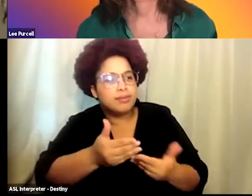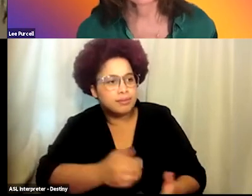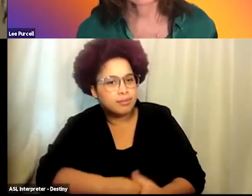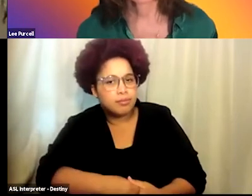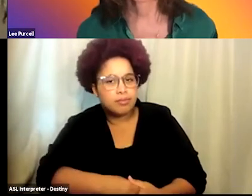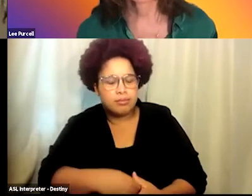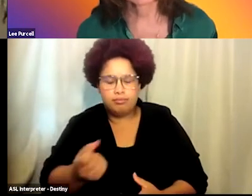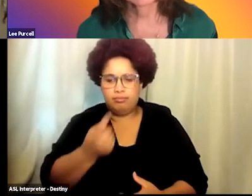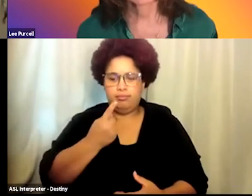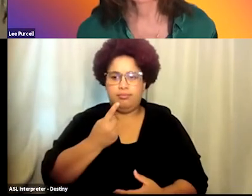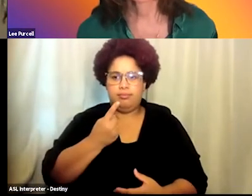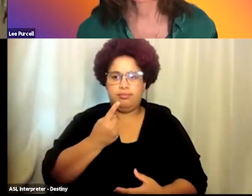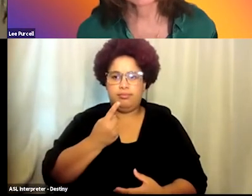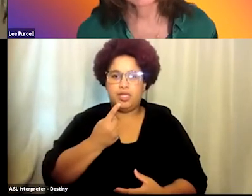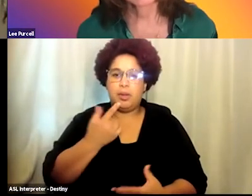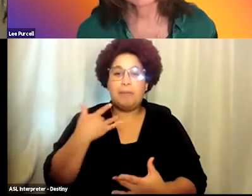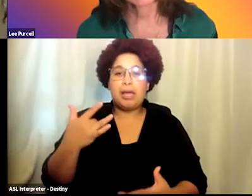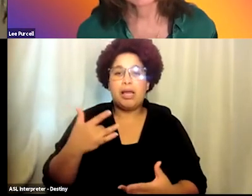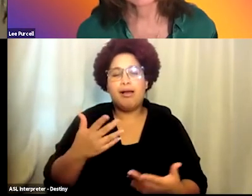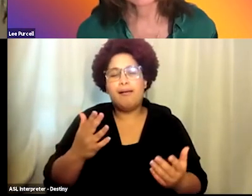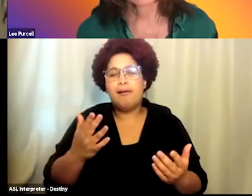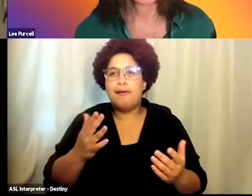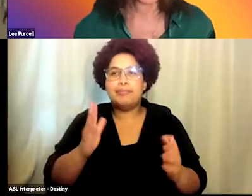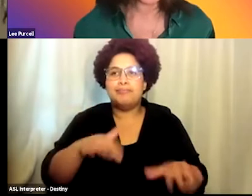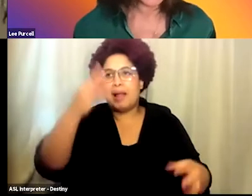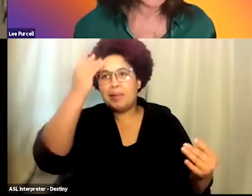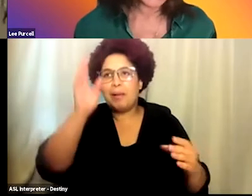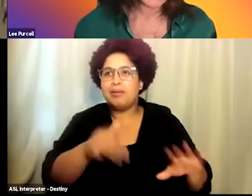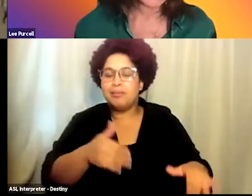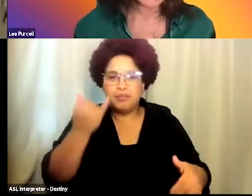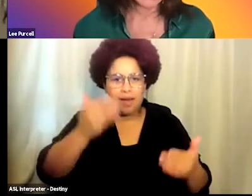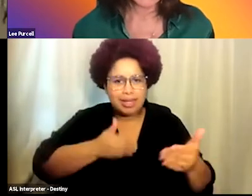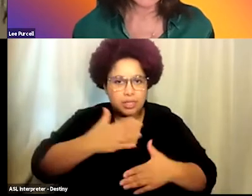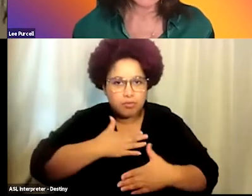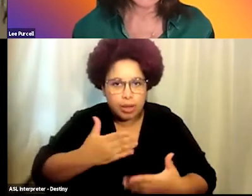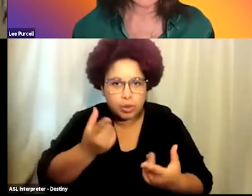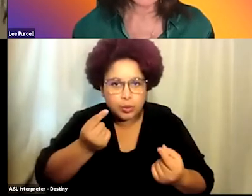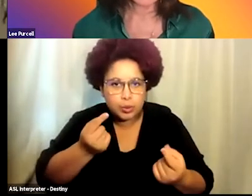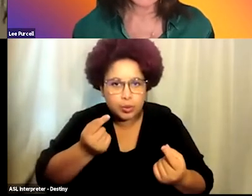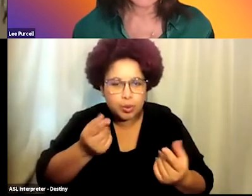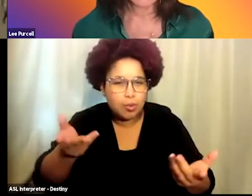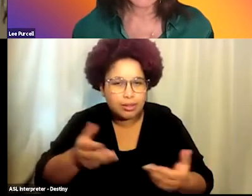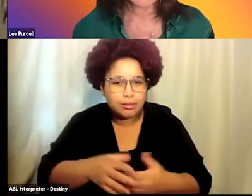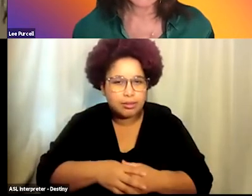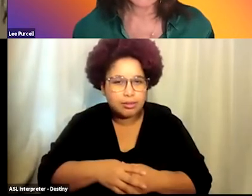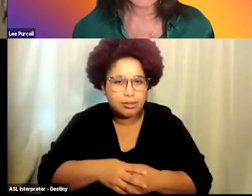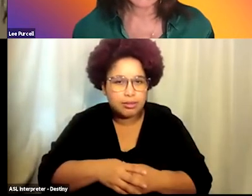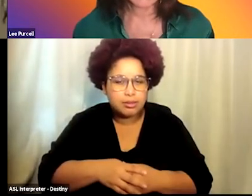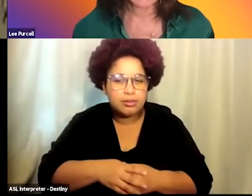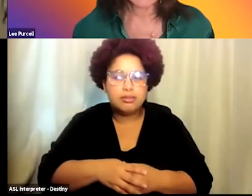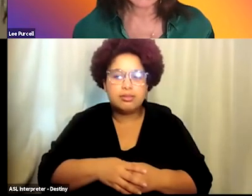Question that we always take for granted. If you have a next breath, what are you going to do with it? And so